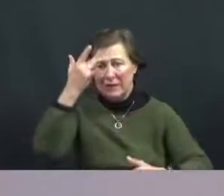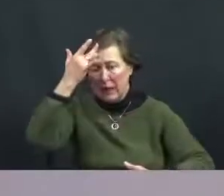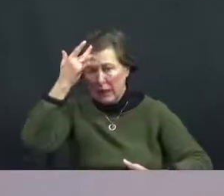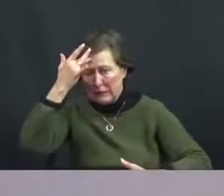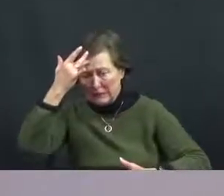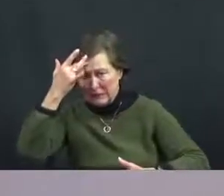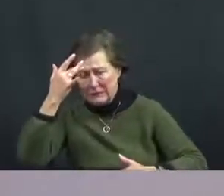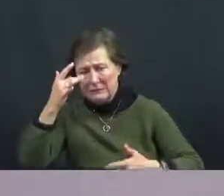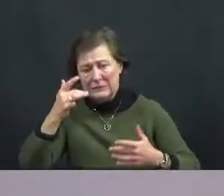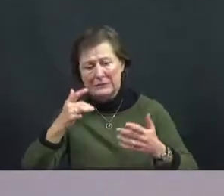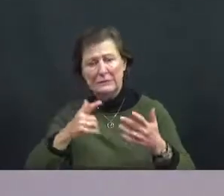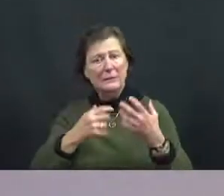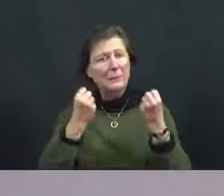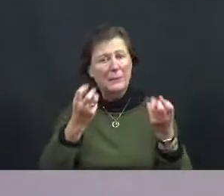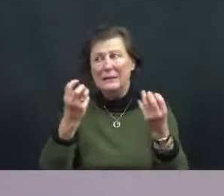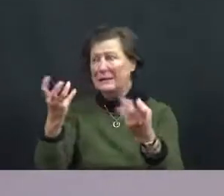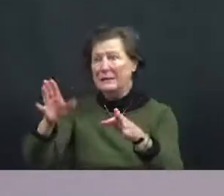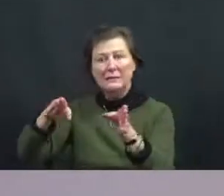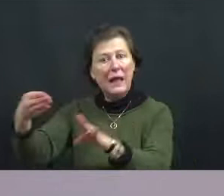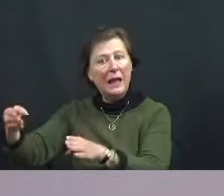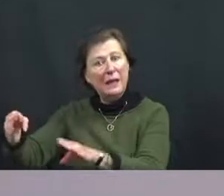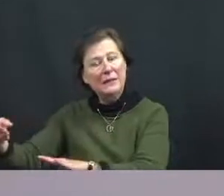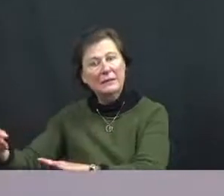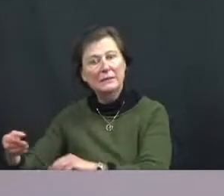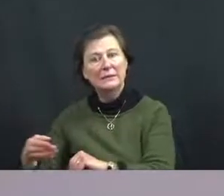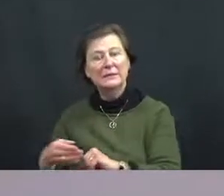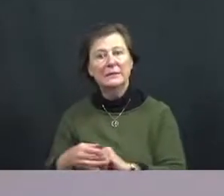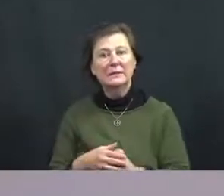illness, many are dying,